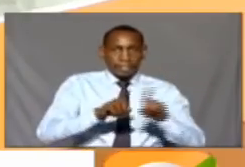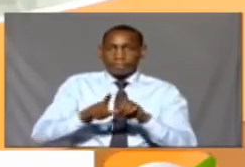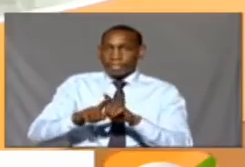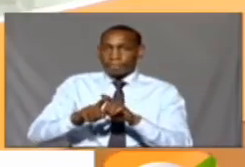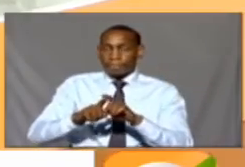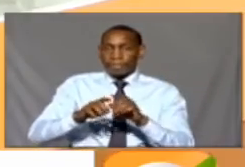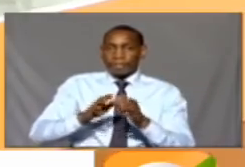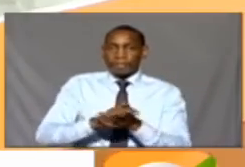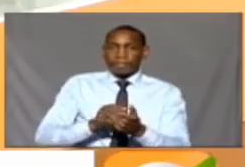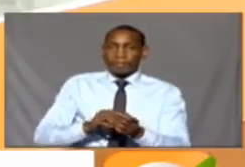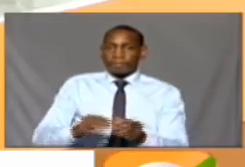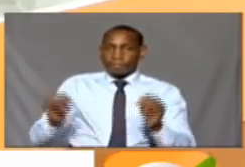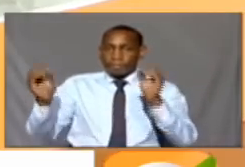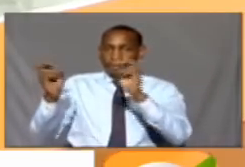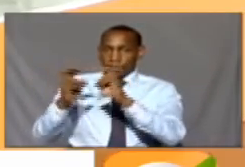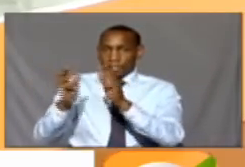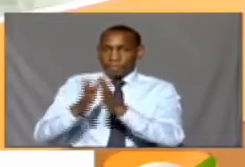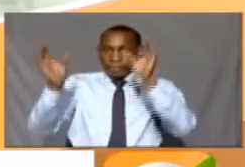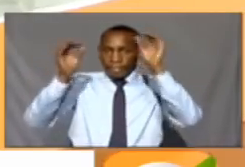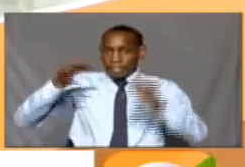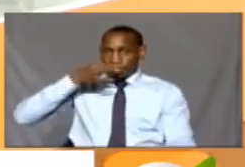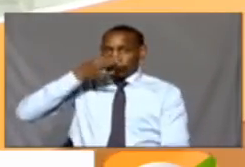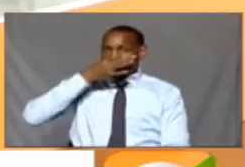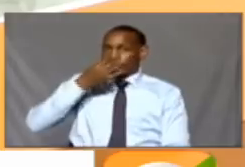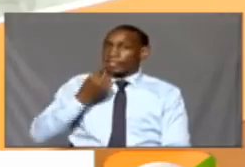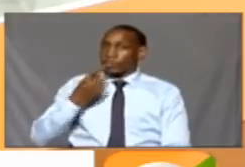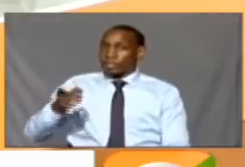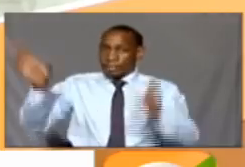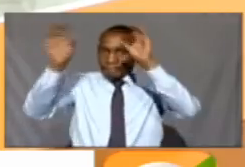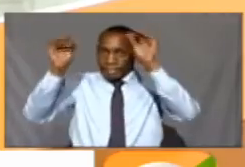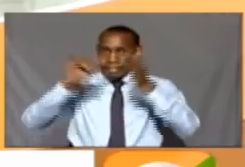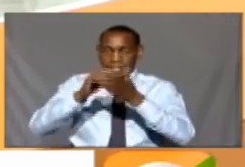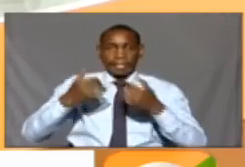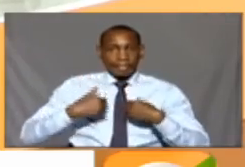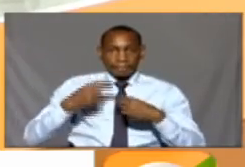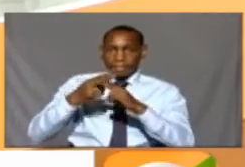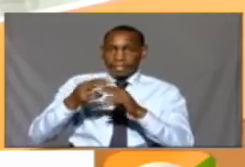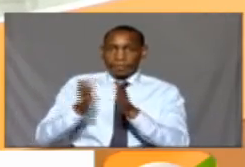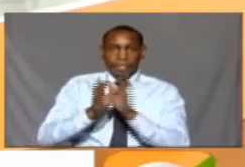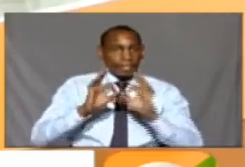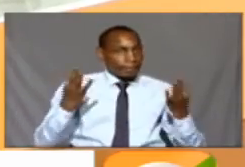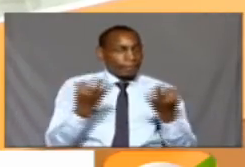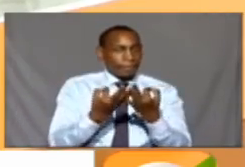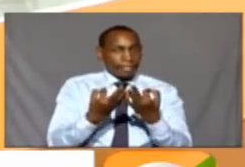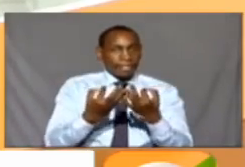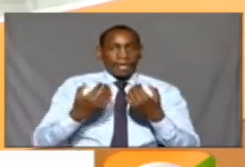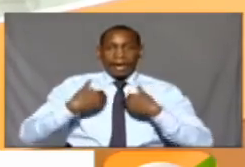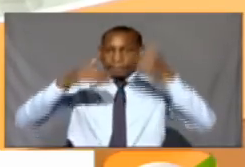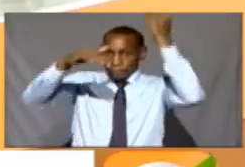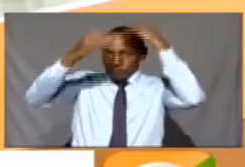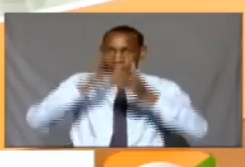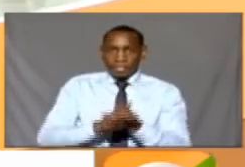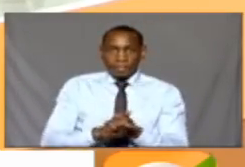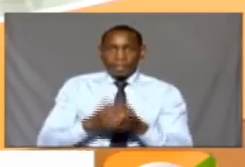my President Kibaki and told him, Mr. President, I have a name, I have a family, I have a profession, I